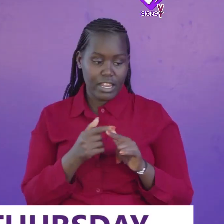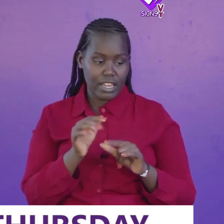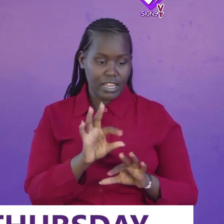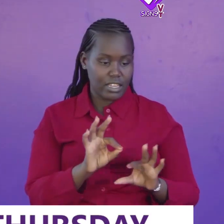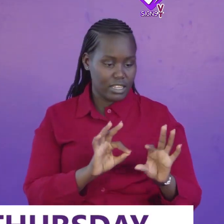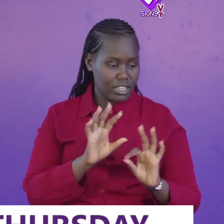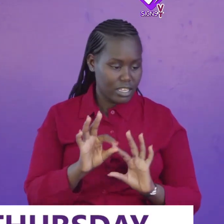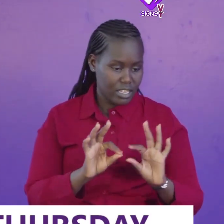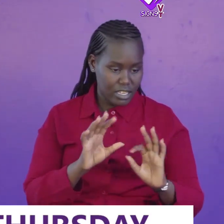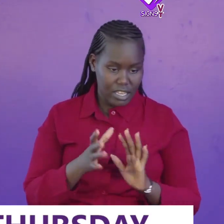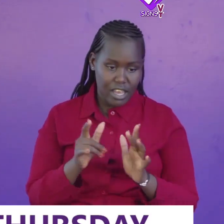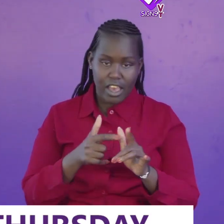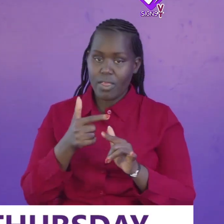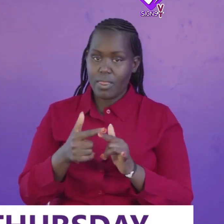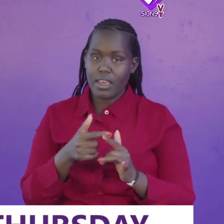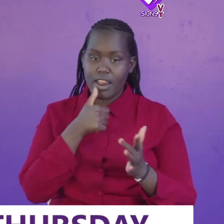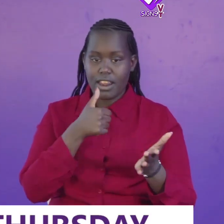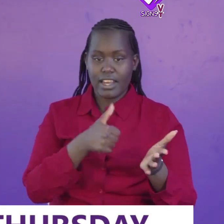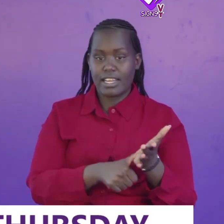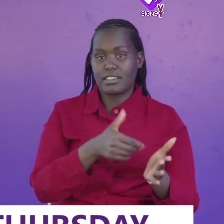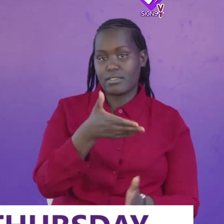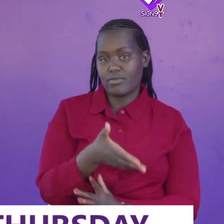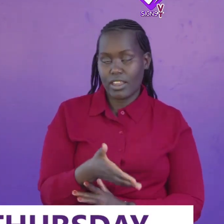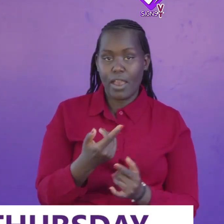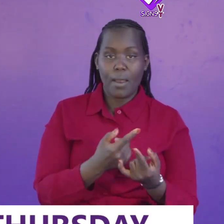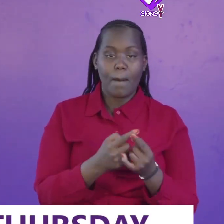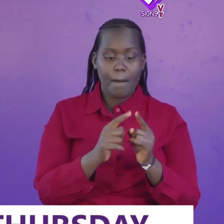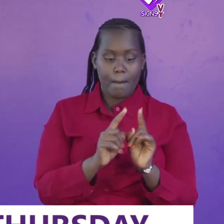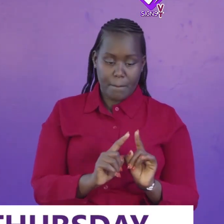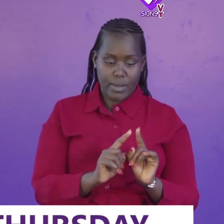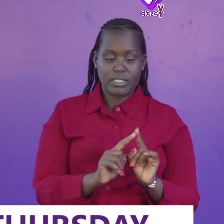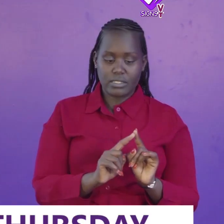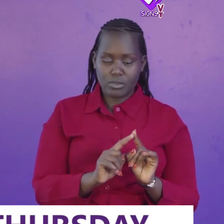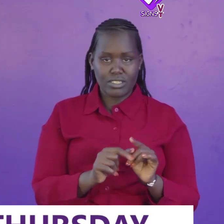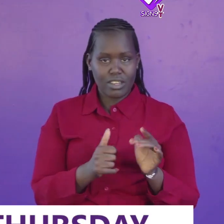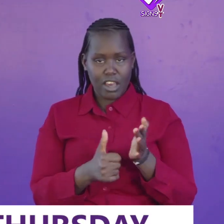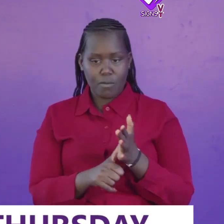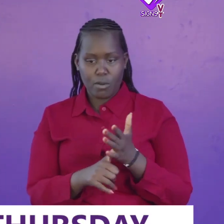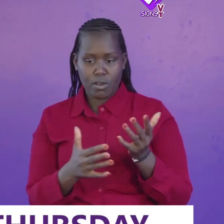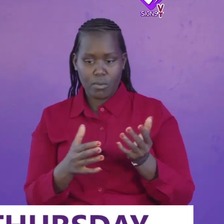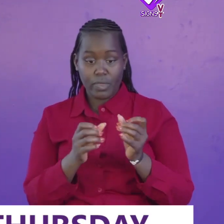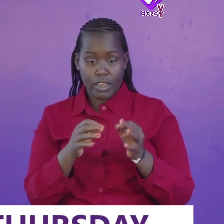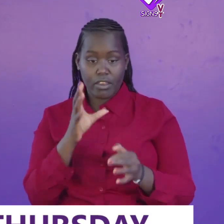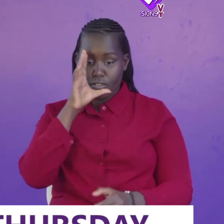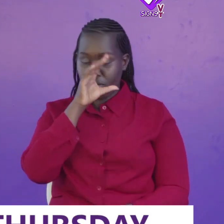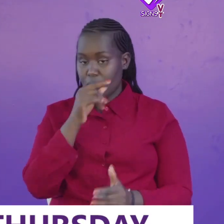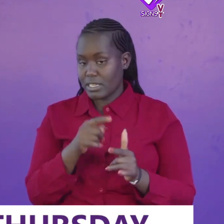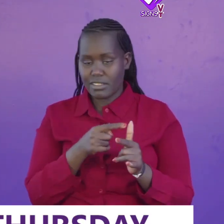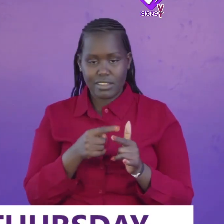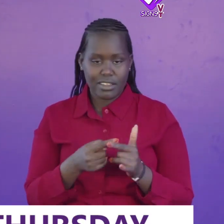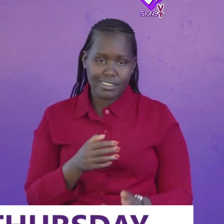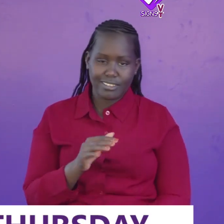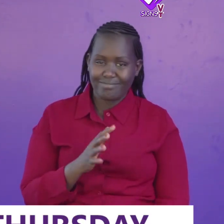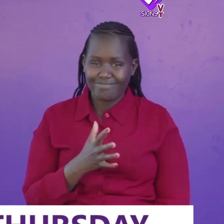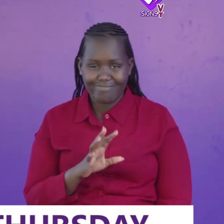kila mtu rose and then kaleta hapo. But saa ilikuwa noma juu ulikuwa unajua ukikosa hizo vitu wewe ni